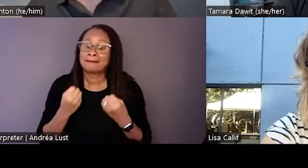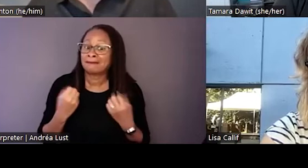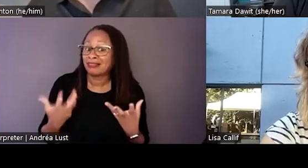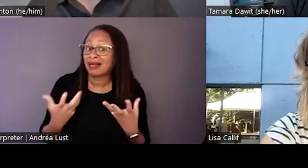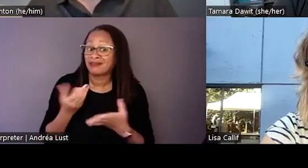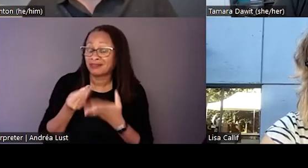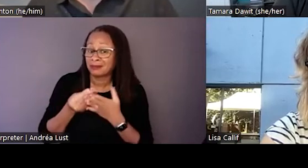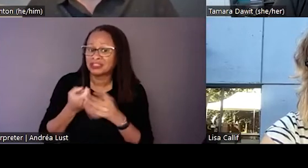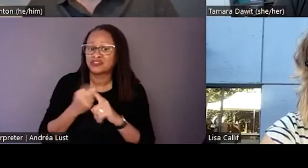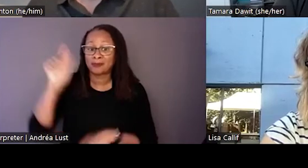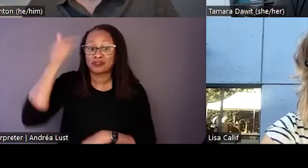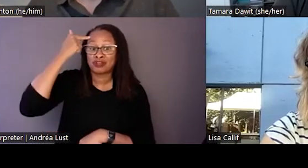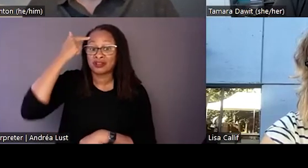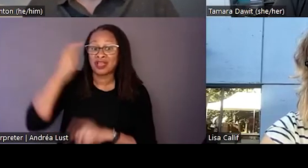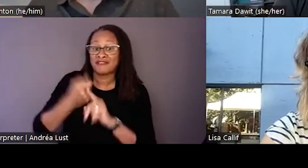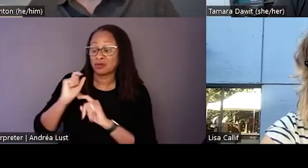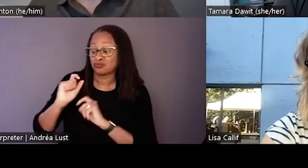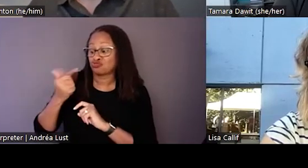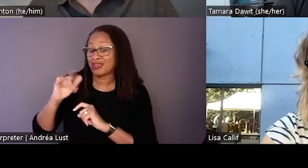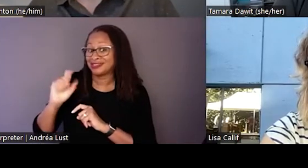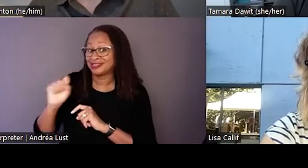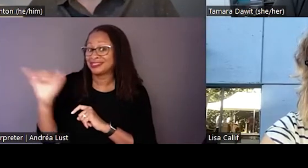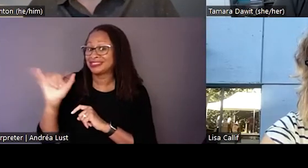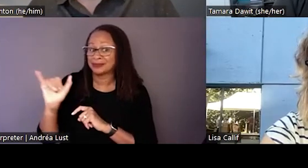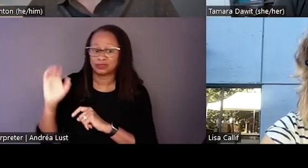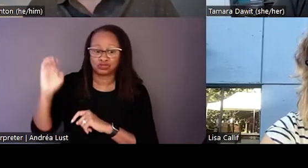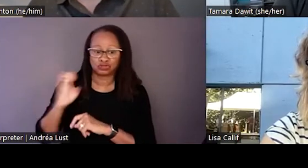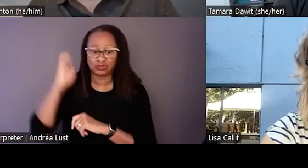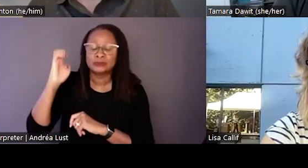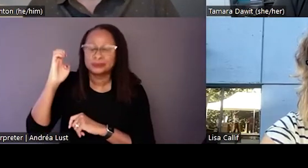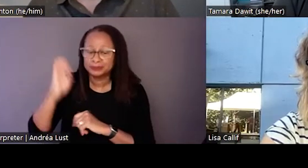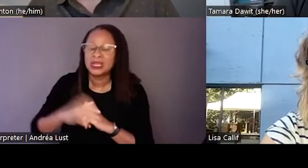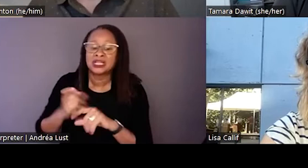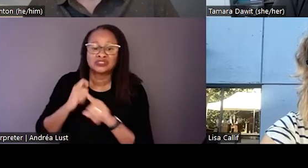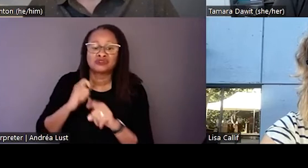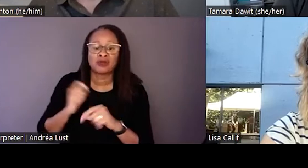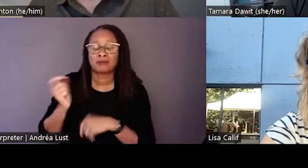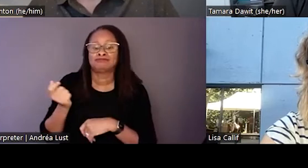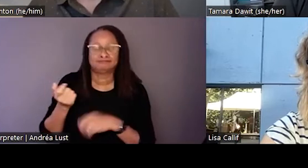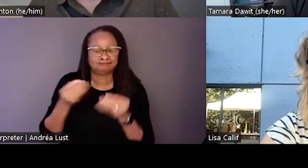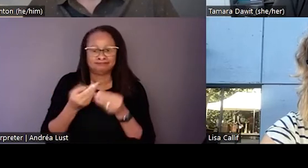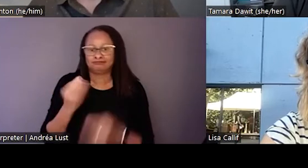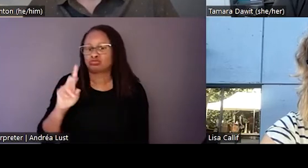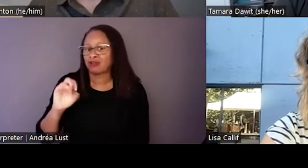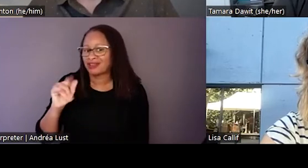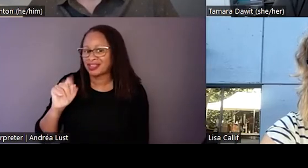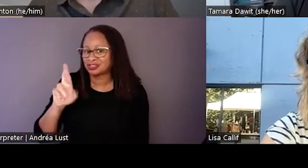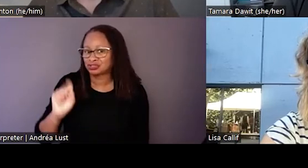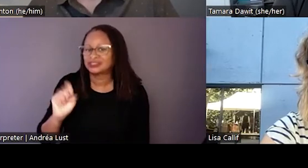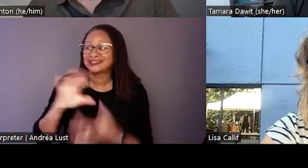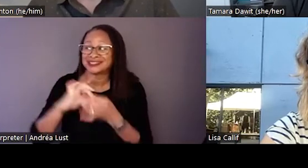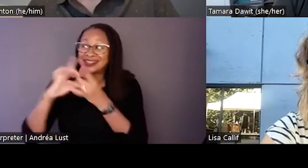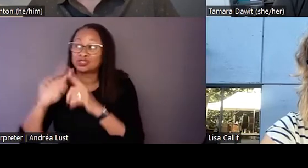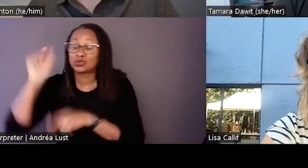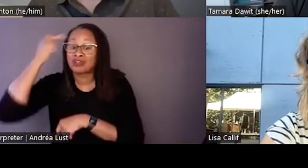from government programs like it is in Europe. It's coming from broadcasters and it's still tied up to government policy. So